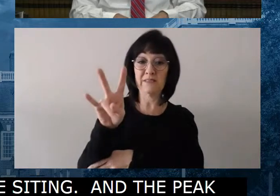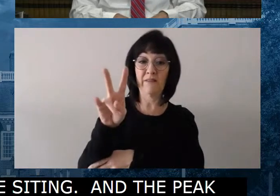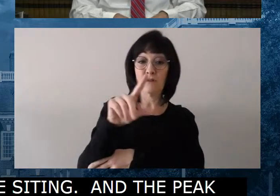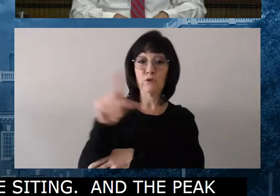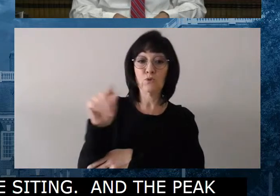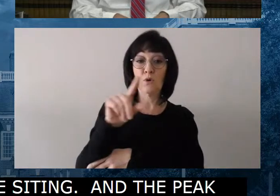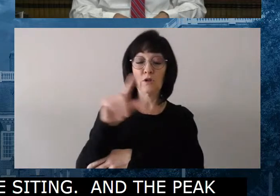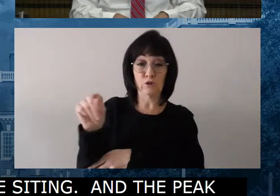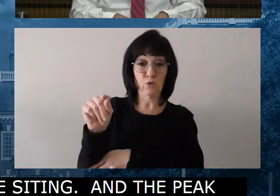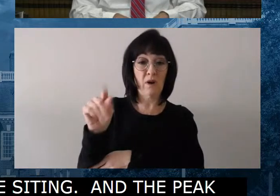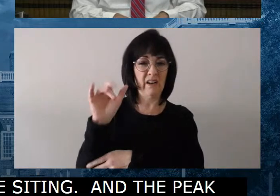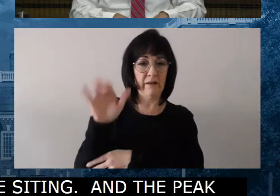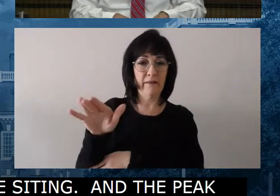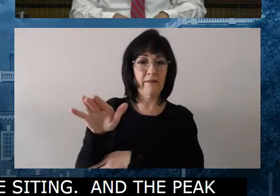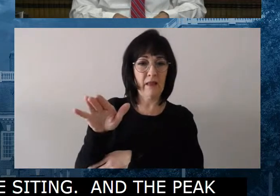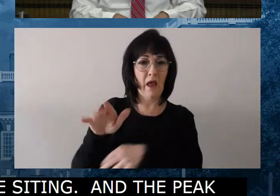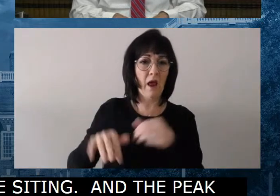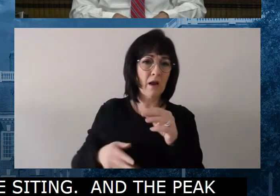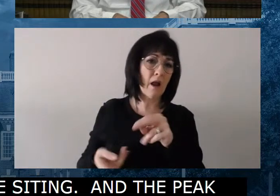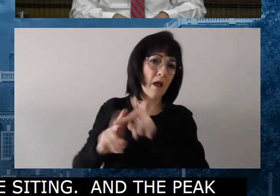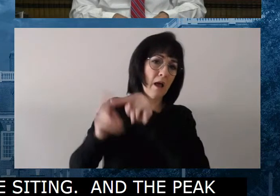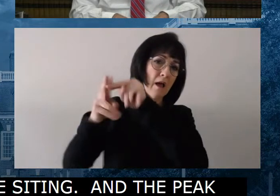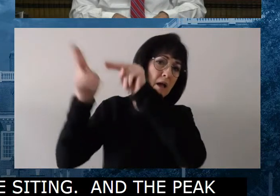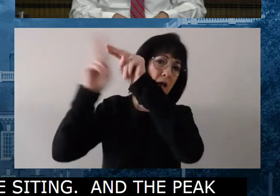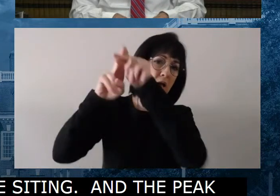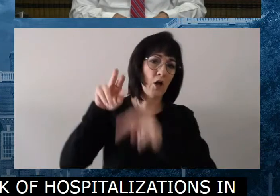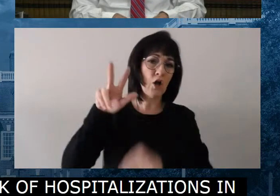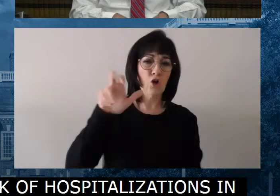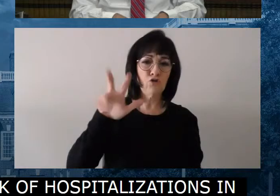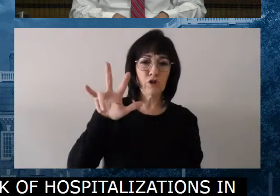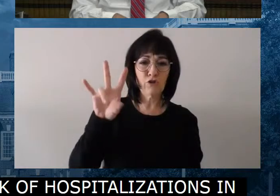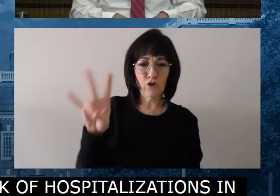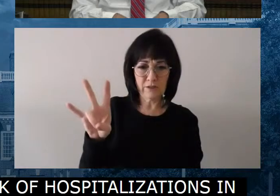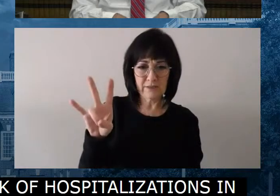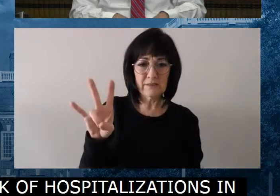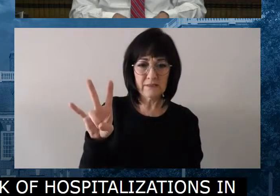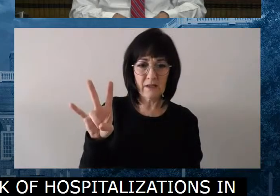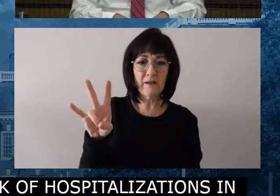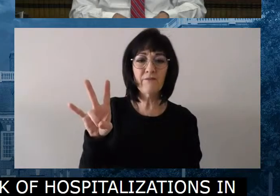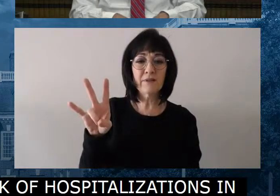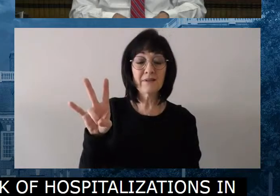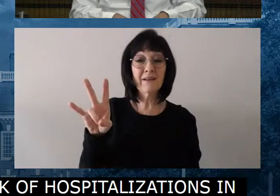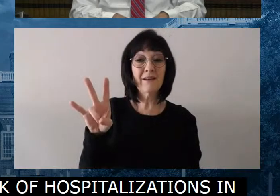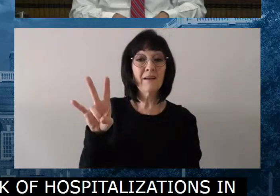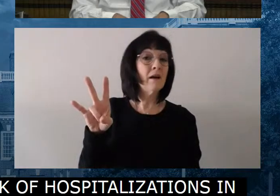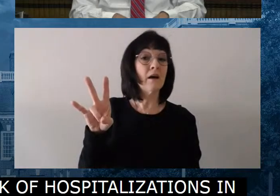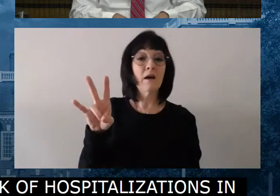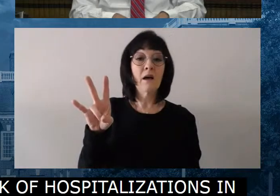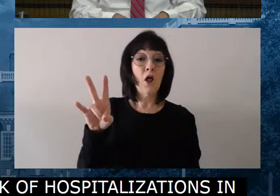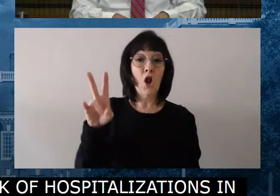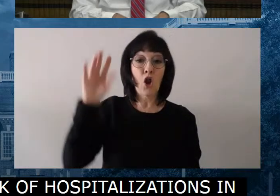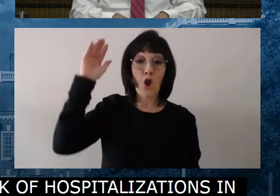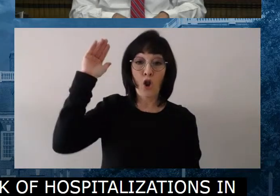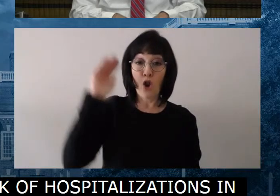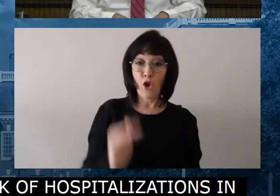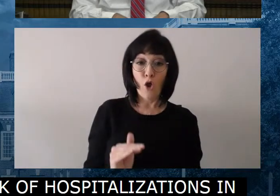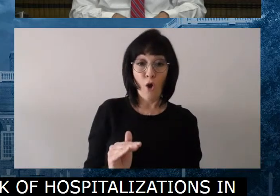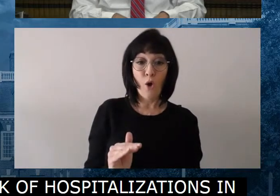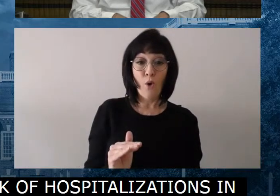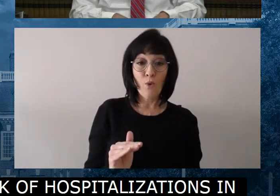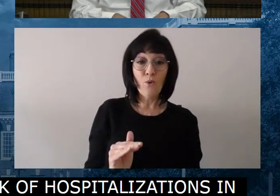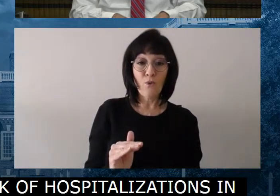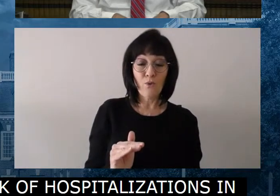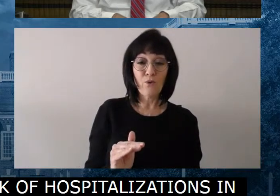April at 337. The decline in those hospitalizations in the latter part of April,